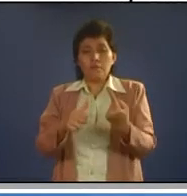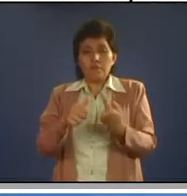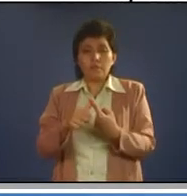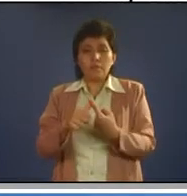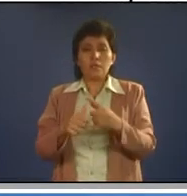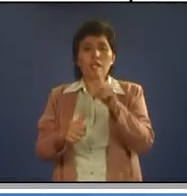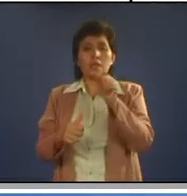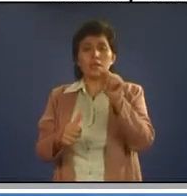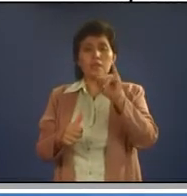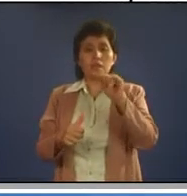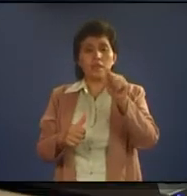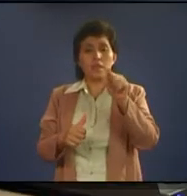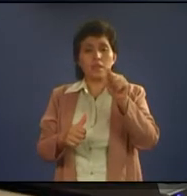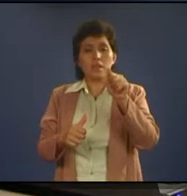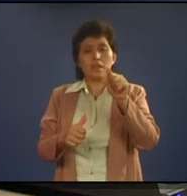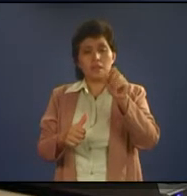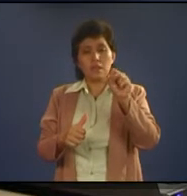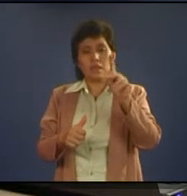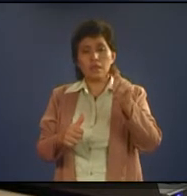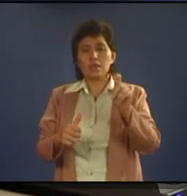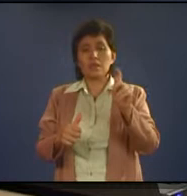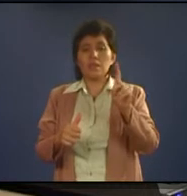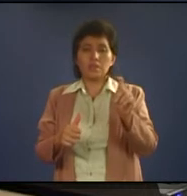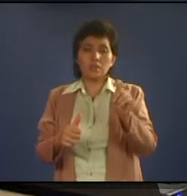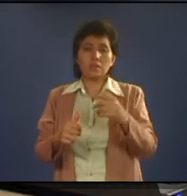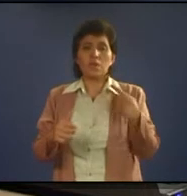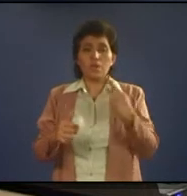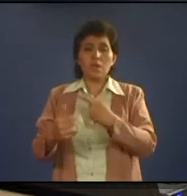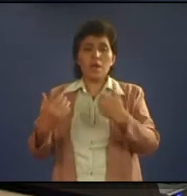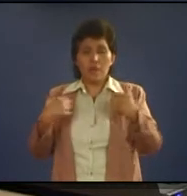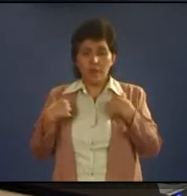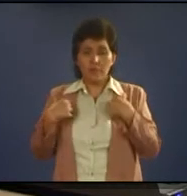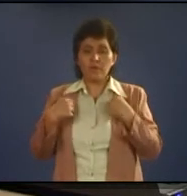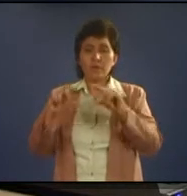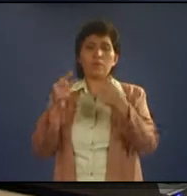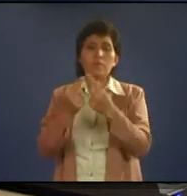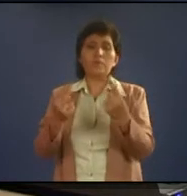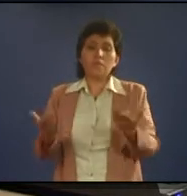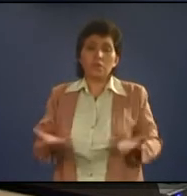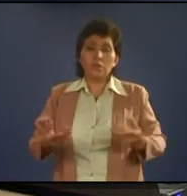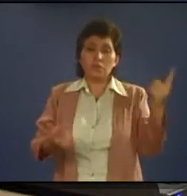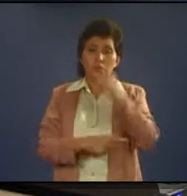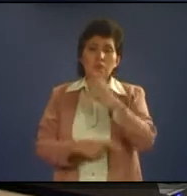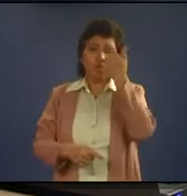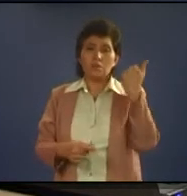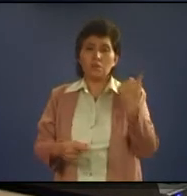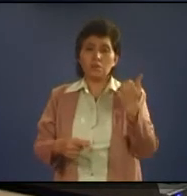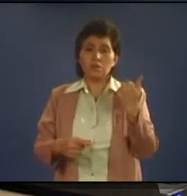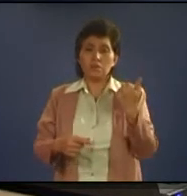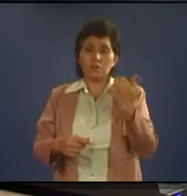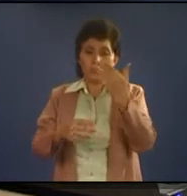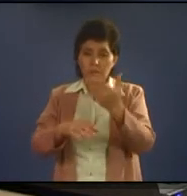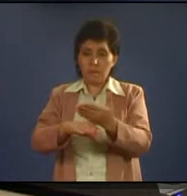The task-oriented means we are having a group here today because we want to achieve something, okay? Now, if you're